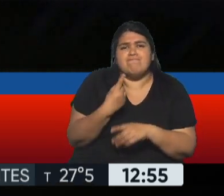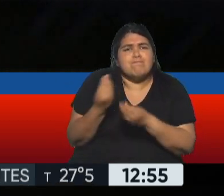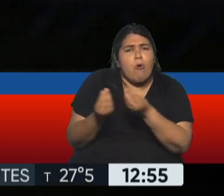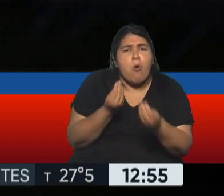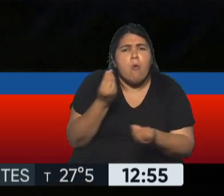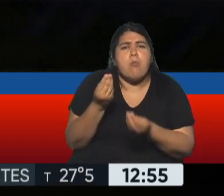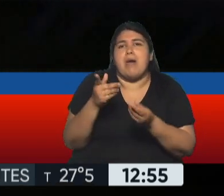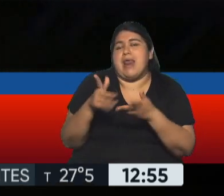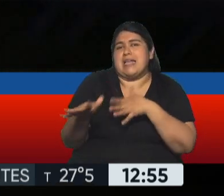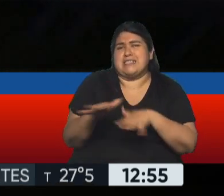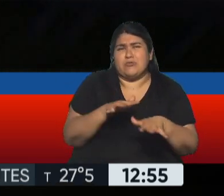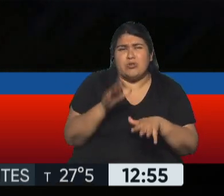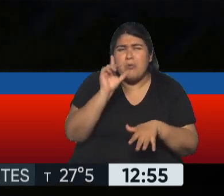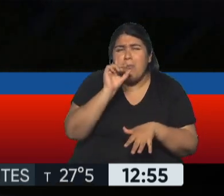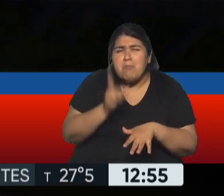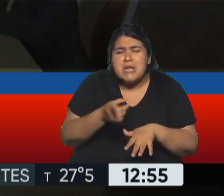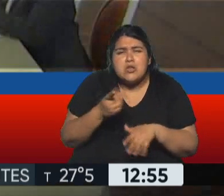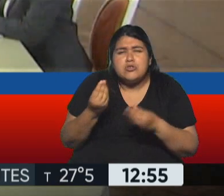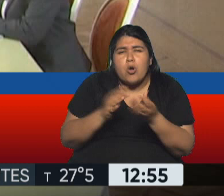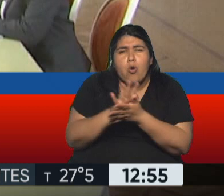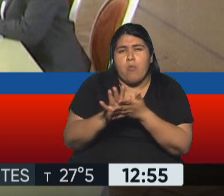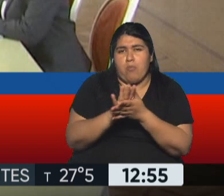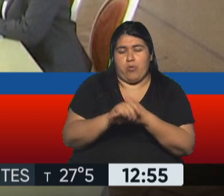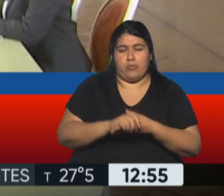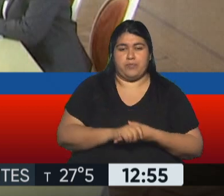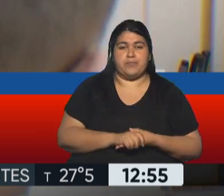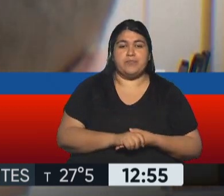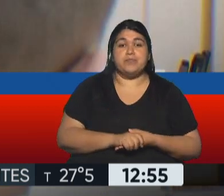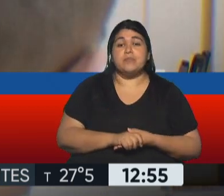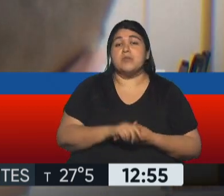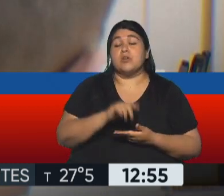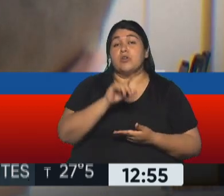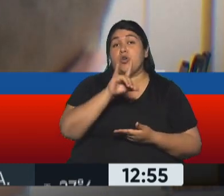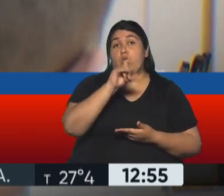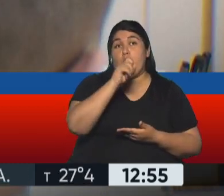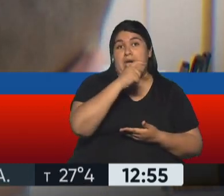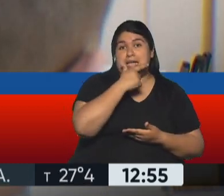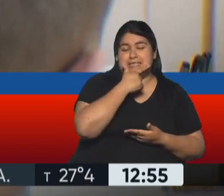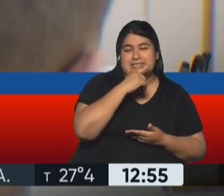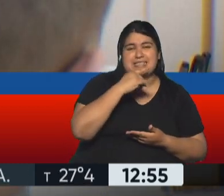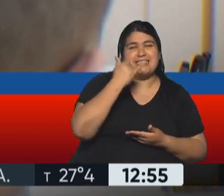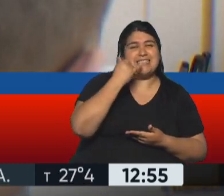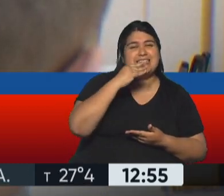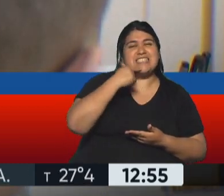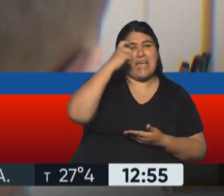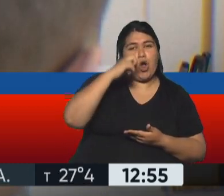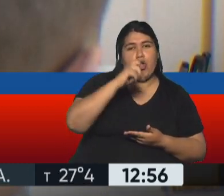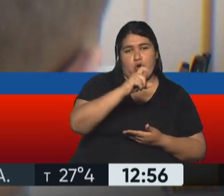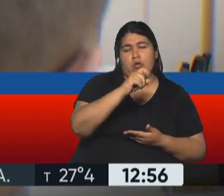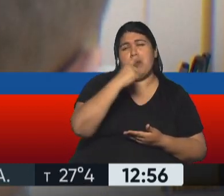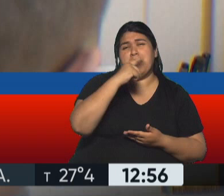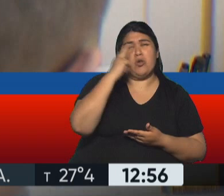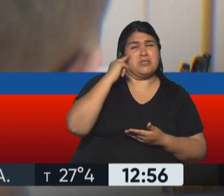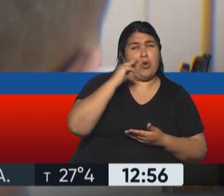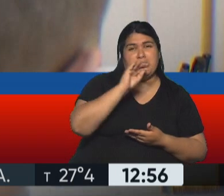this extremely dangerous situation? Lukashenko, que gobierna el país desde 1994,